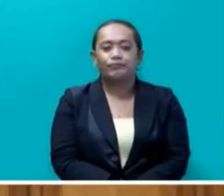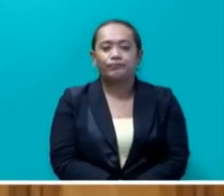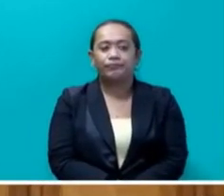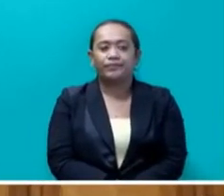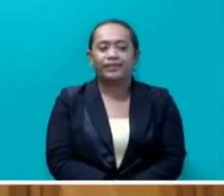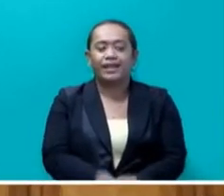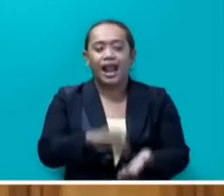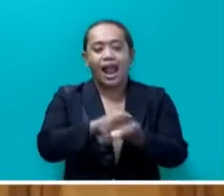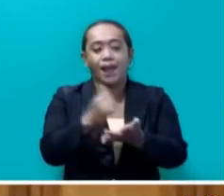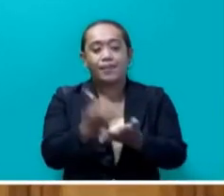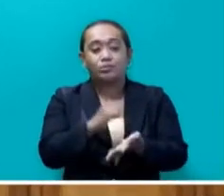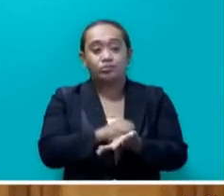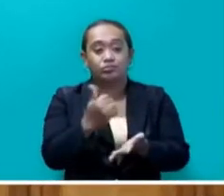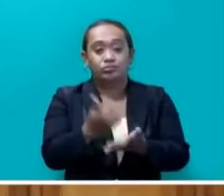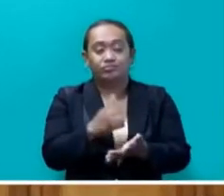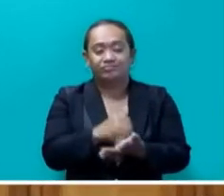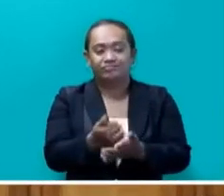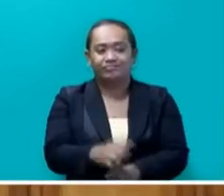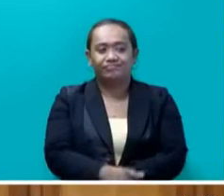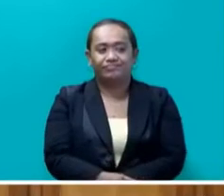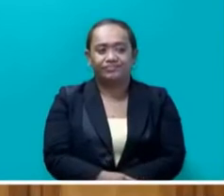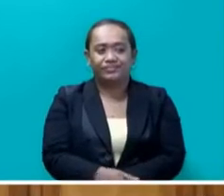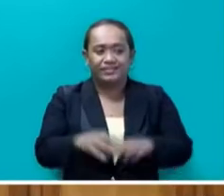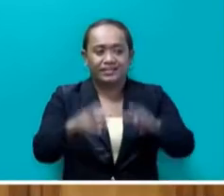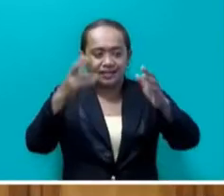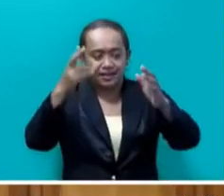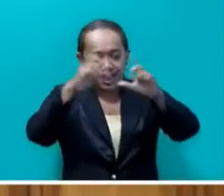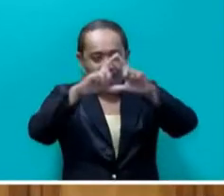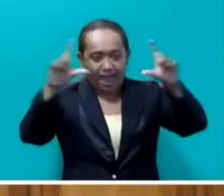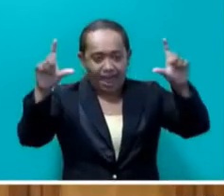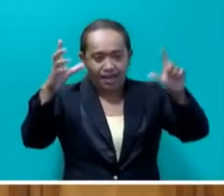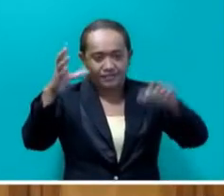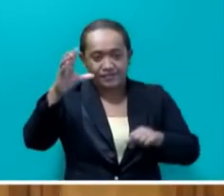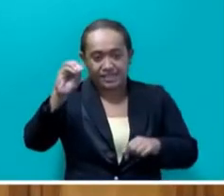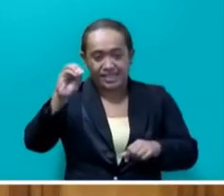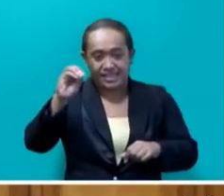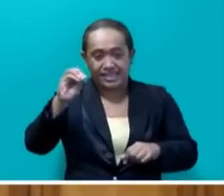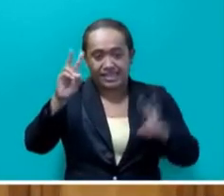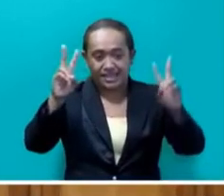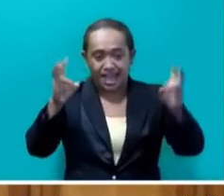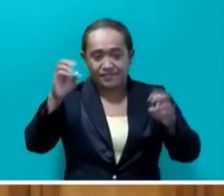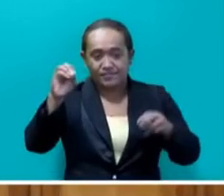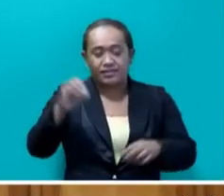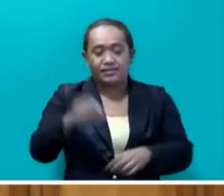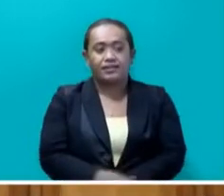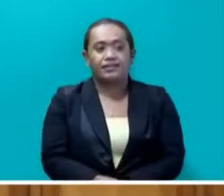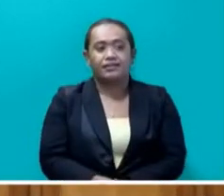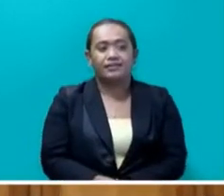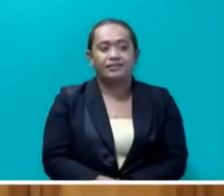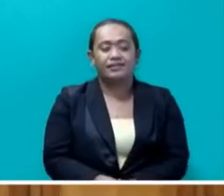amount being held in head 50. I use the term, Honorable Speaker, that it's like putting money in somebody's back